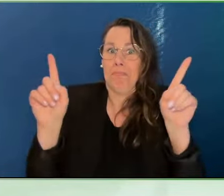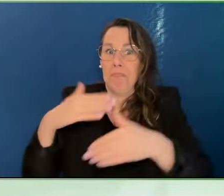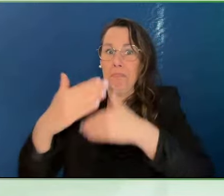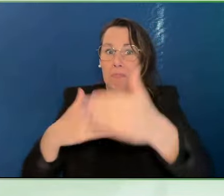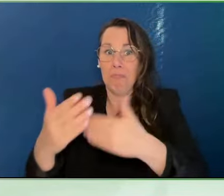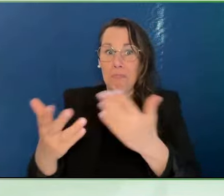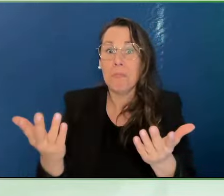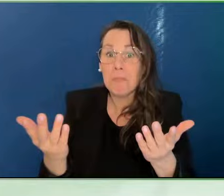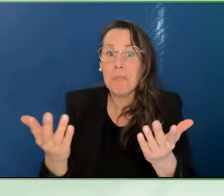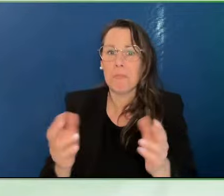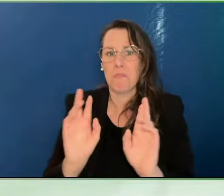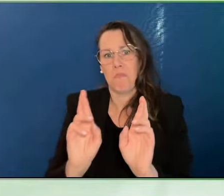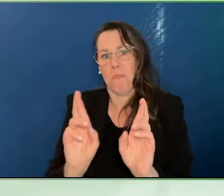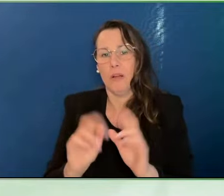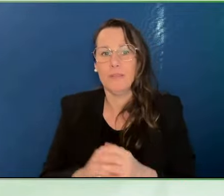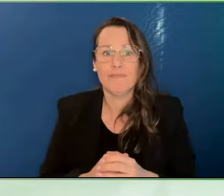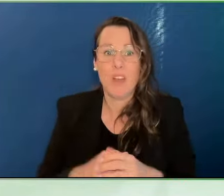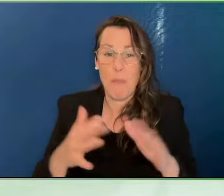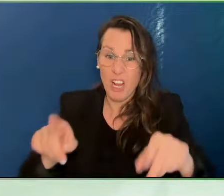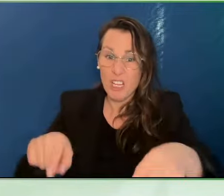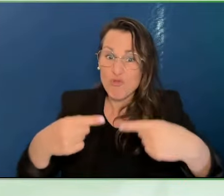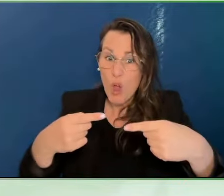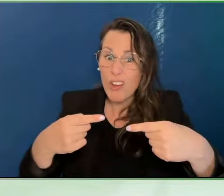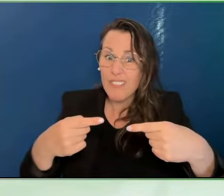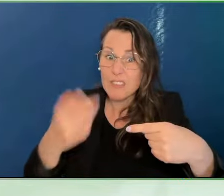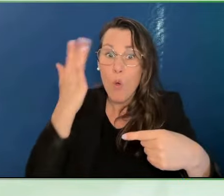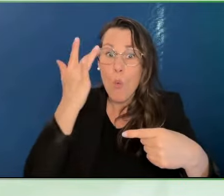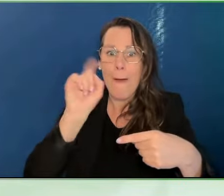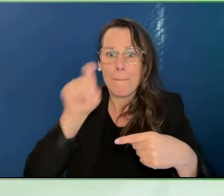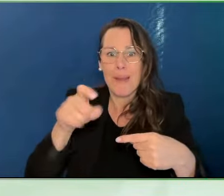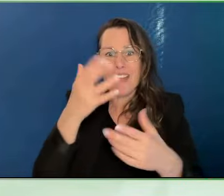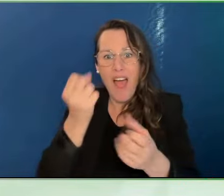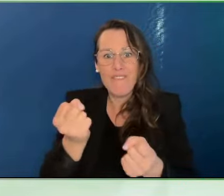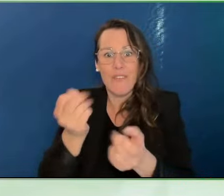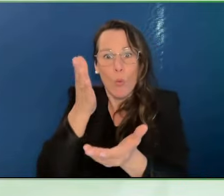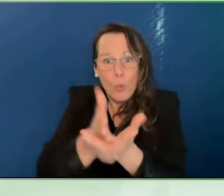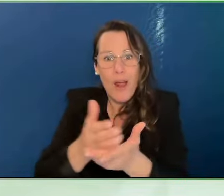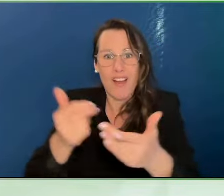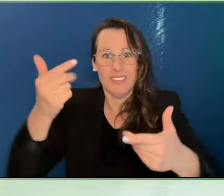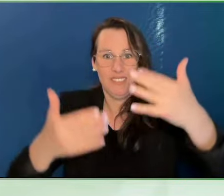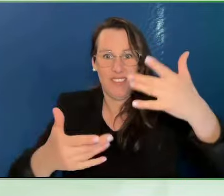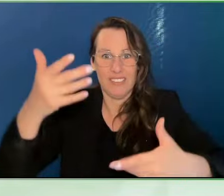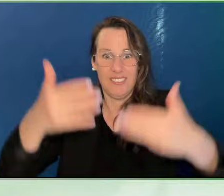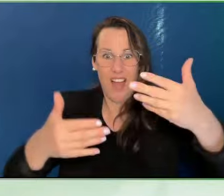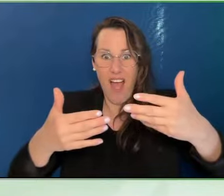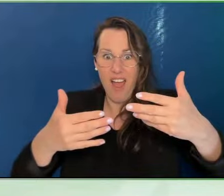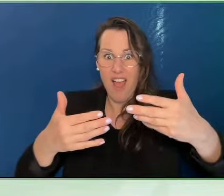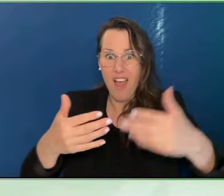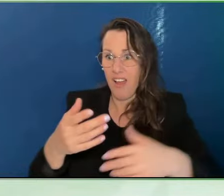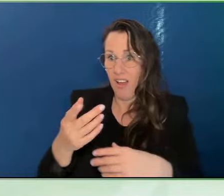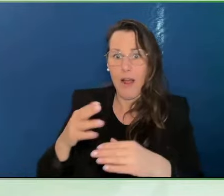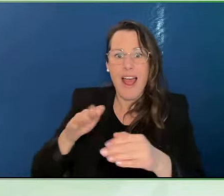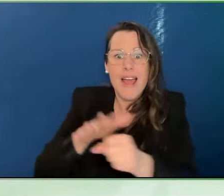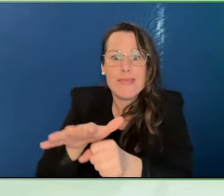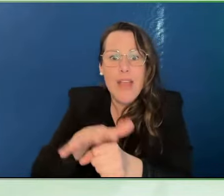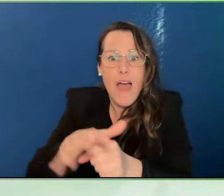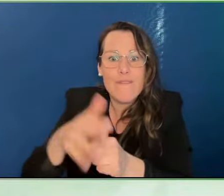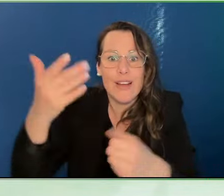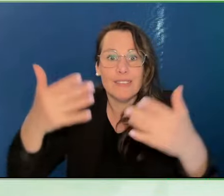accessibility. So for us, our conference is between 300 to 350 people, but space is very